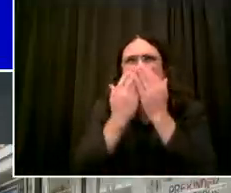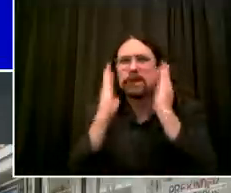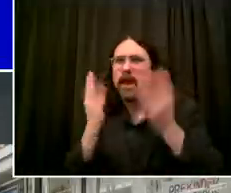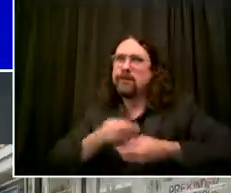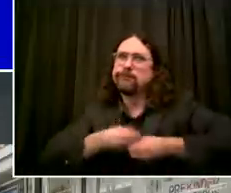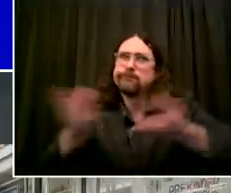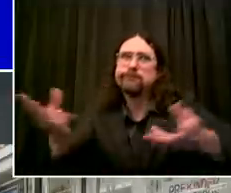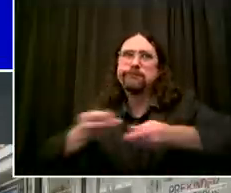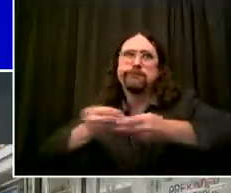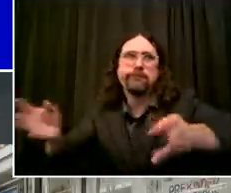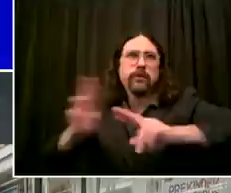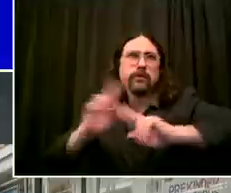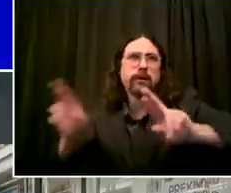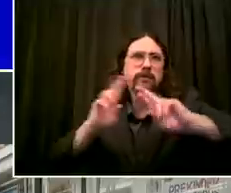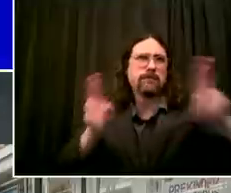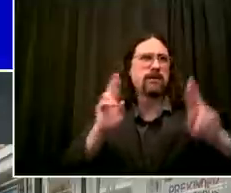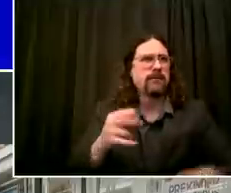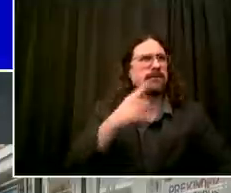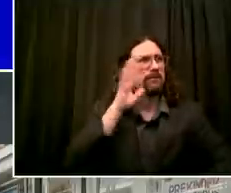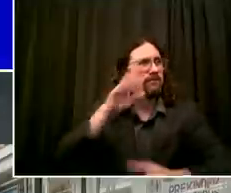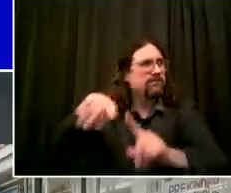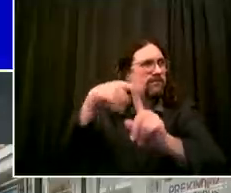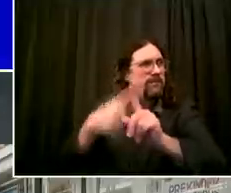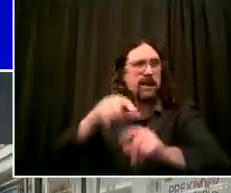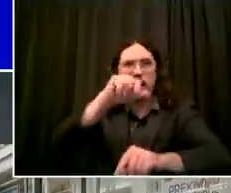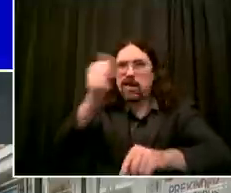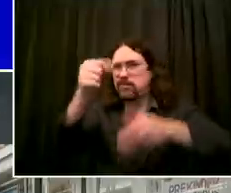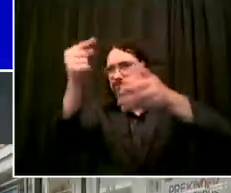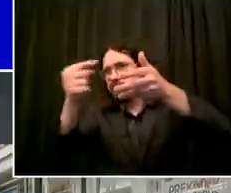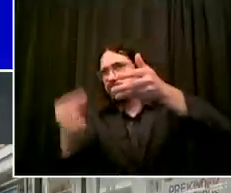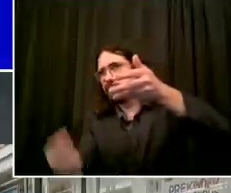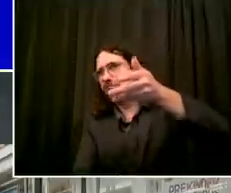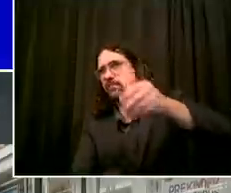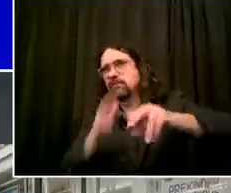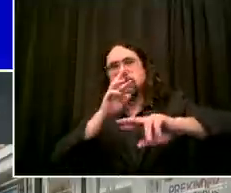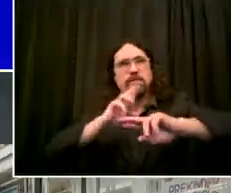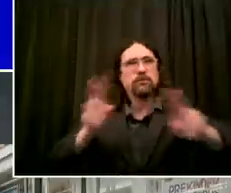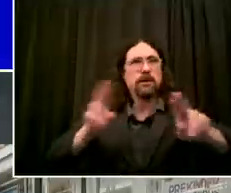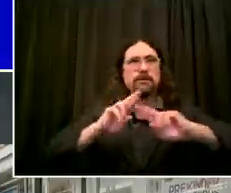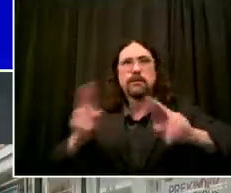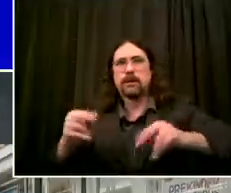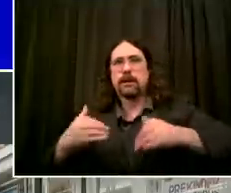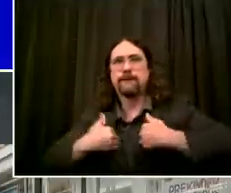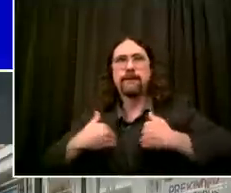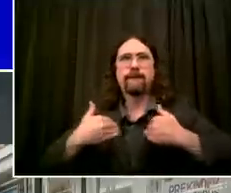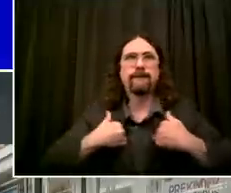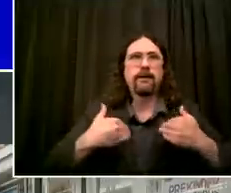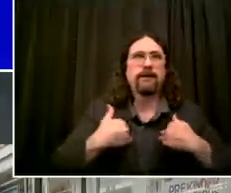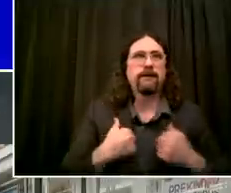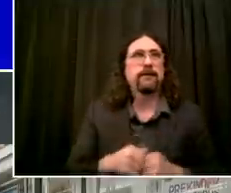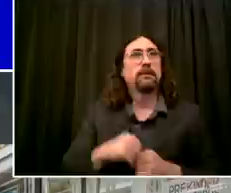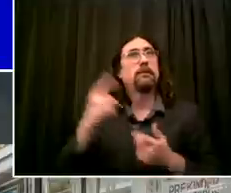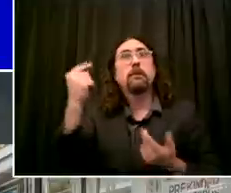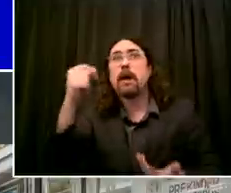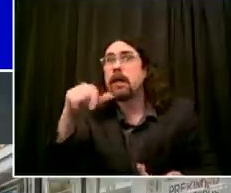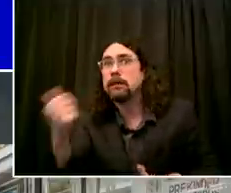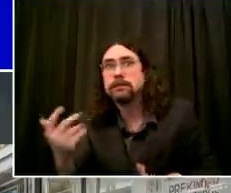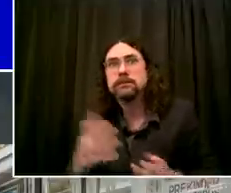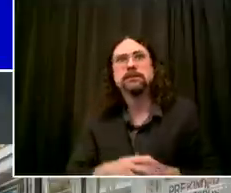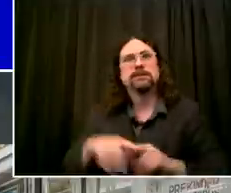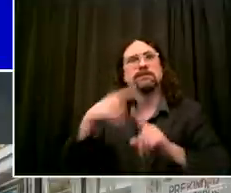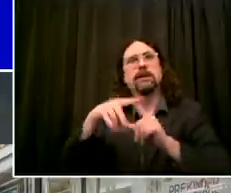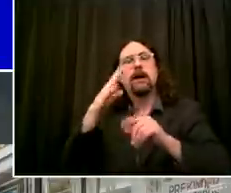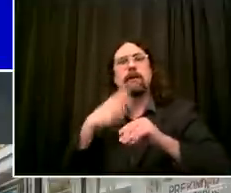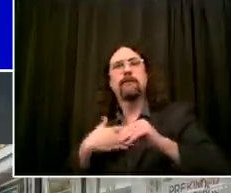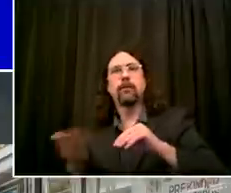to be presence on the platforms, personnel there to educate people, remind them, make sure they're staying safe. We